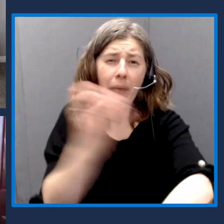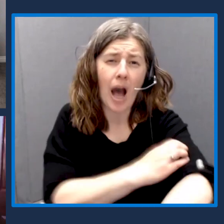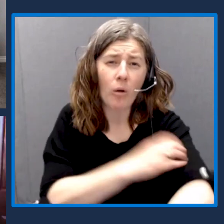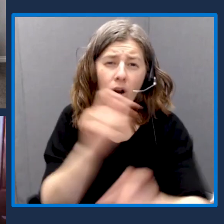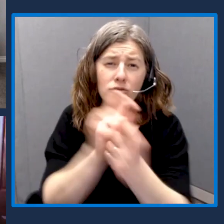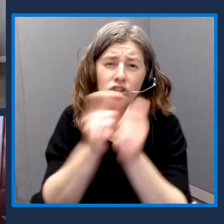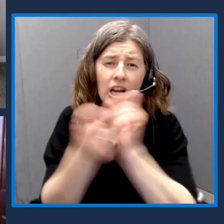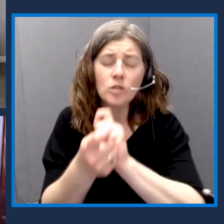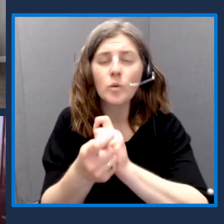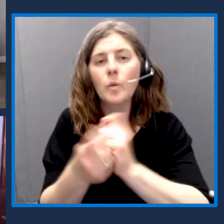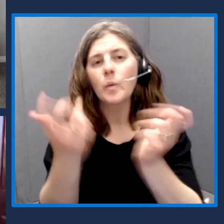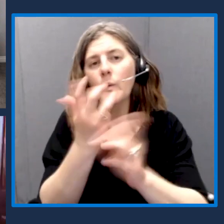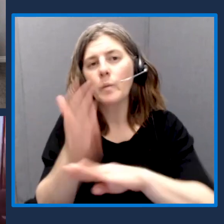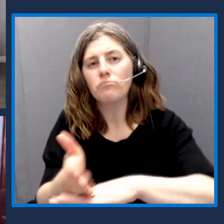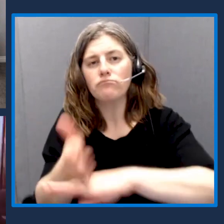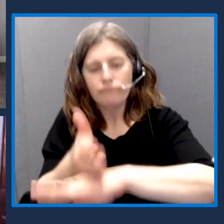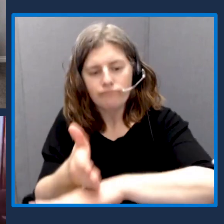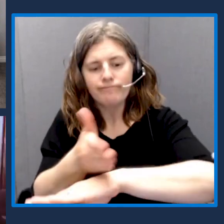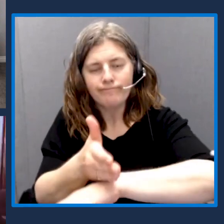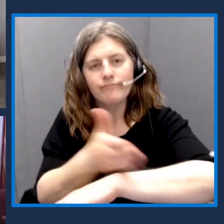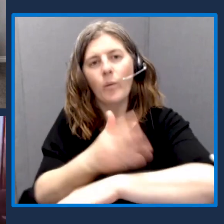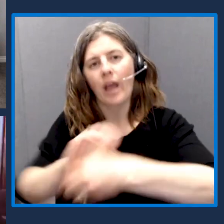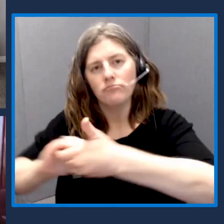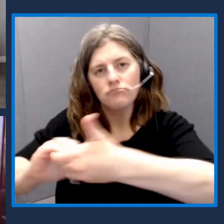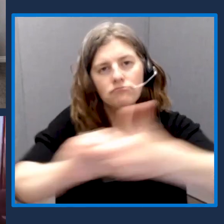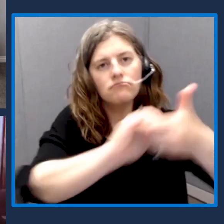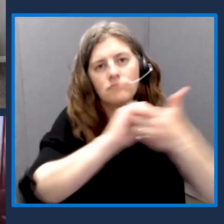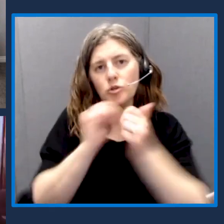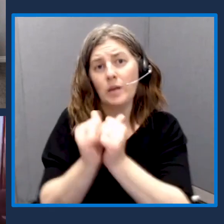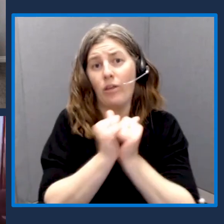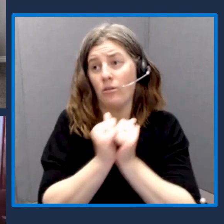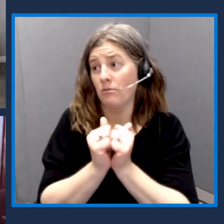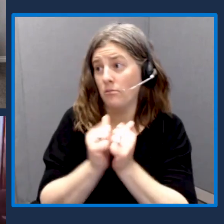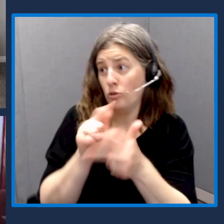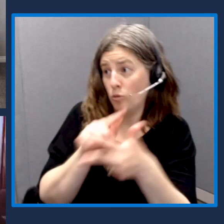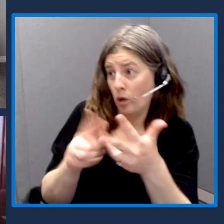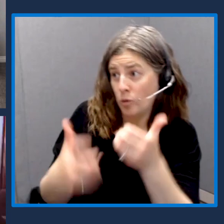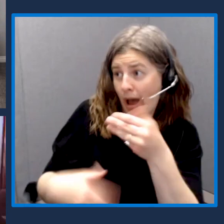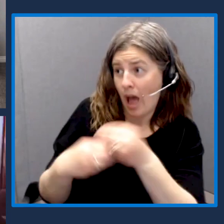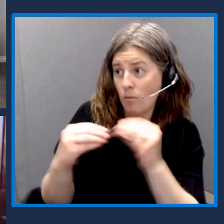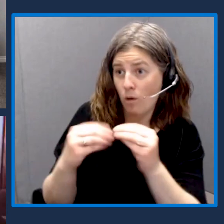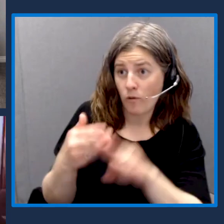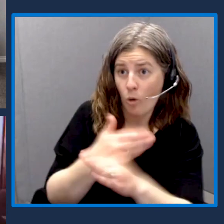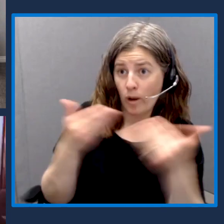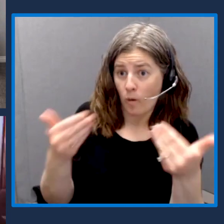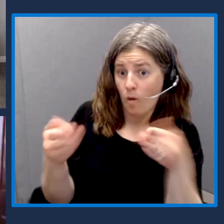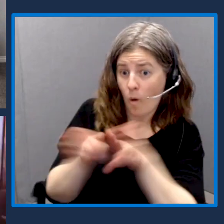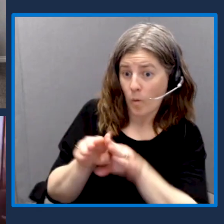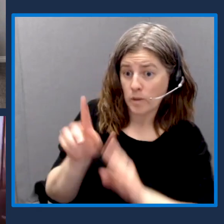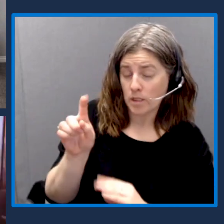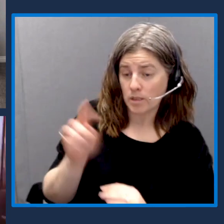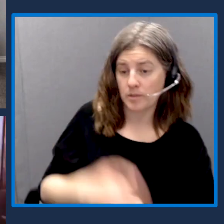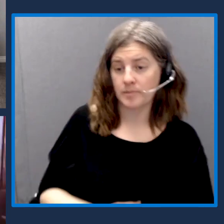and that we can all do this together. Anything that you all wanted to add before we close out?